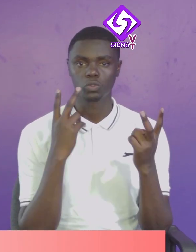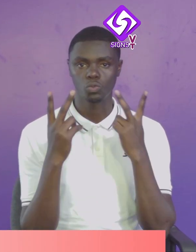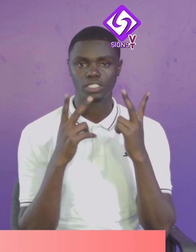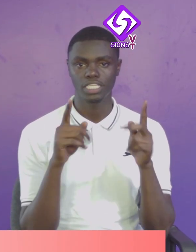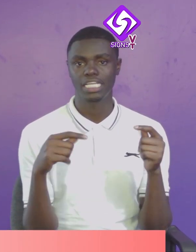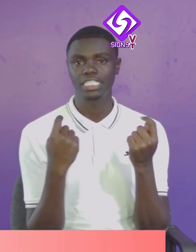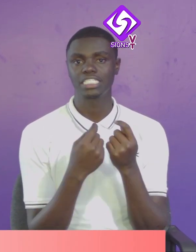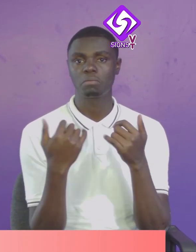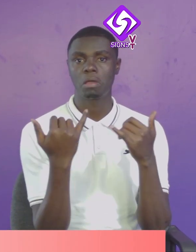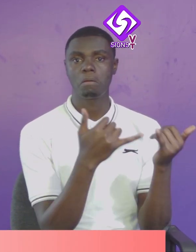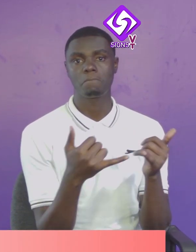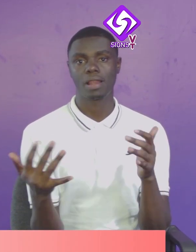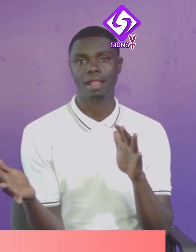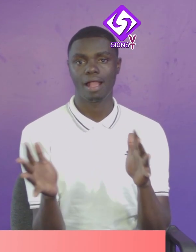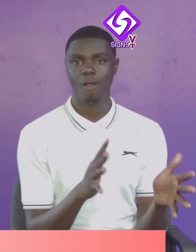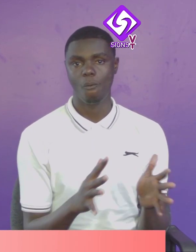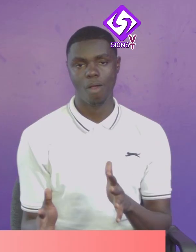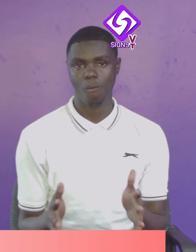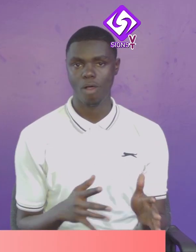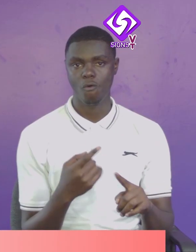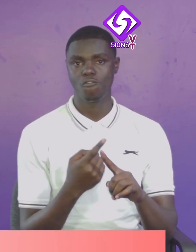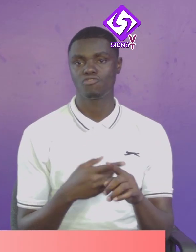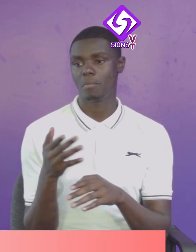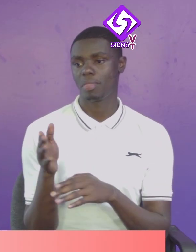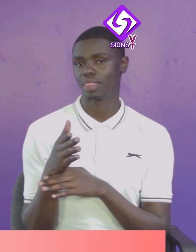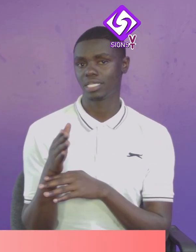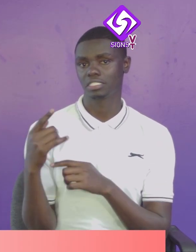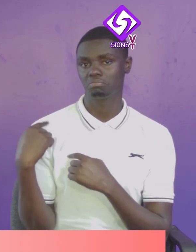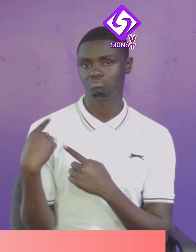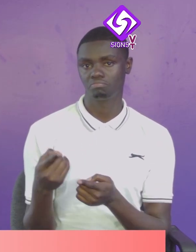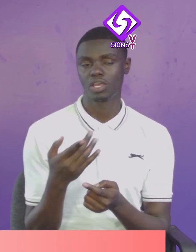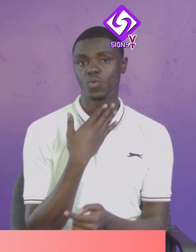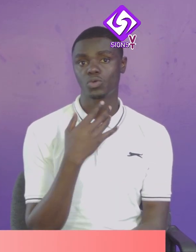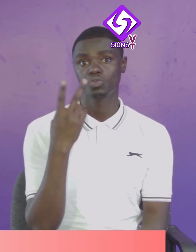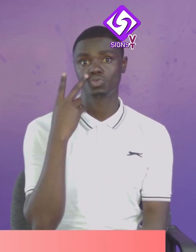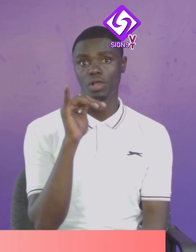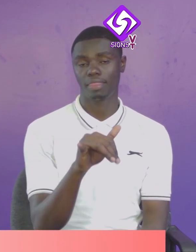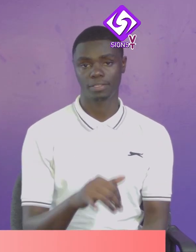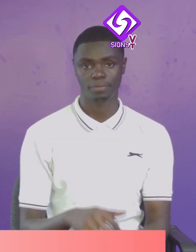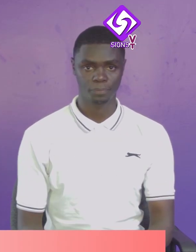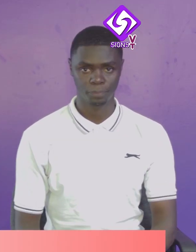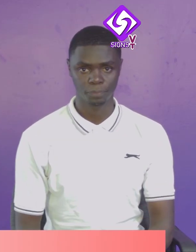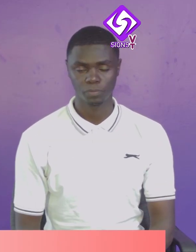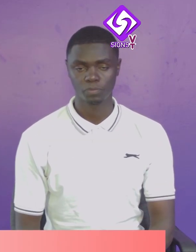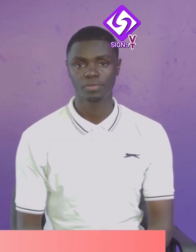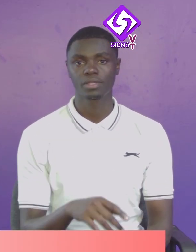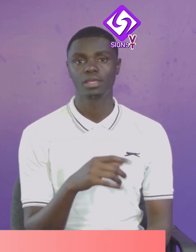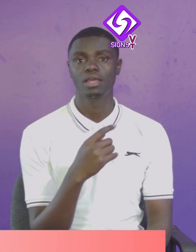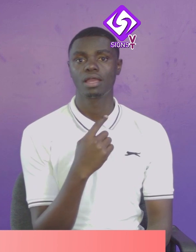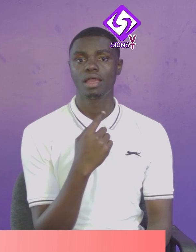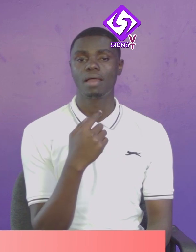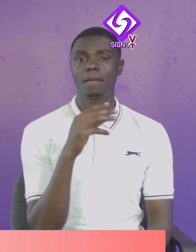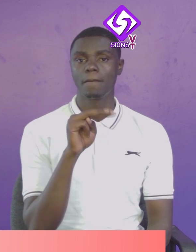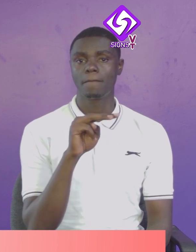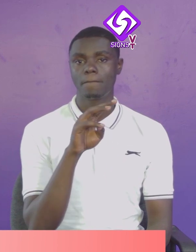teams are playing out since Thursday, and we're going to take a look at that, of course. And Messi and Argentina made a